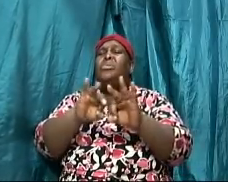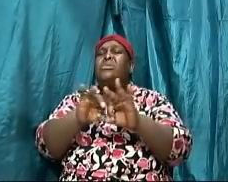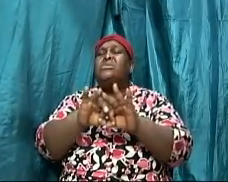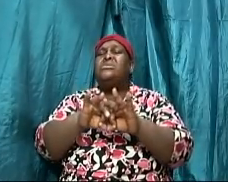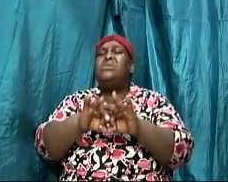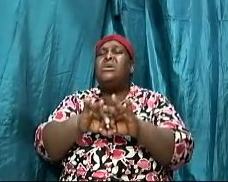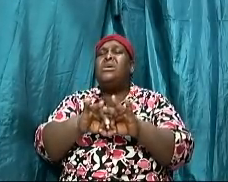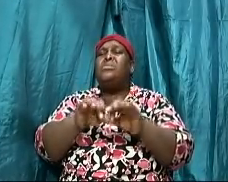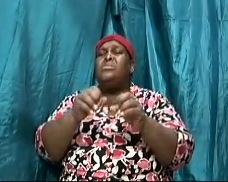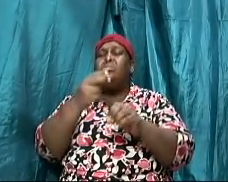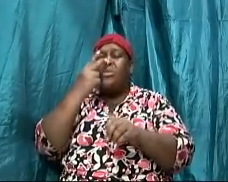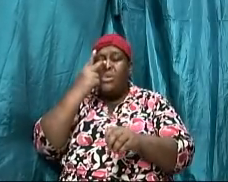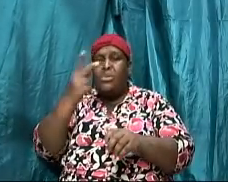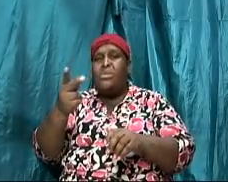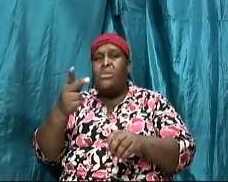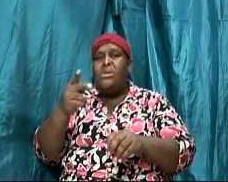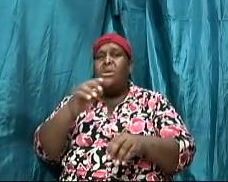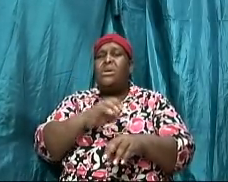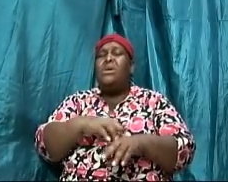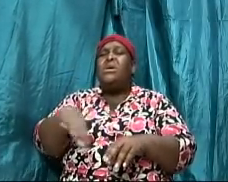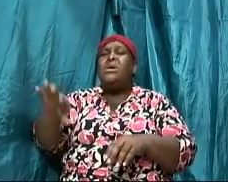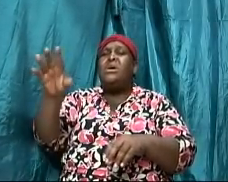agreement between God and man,